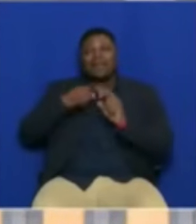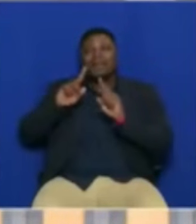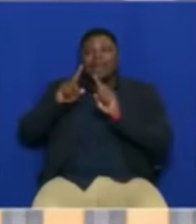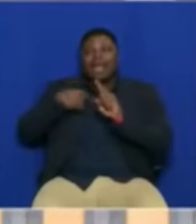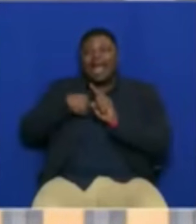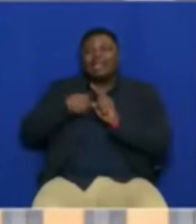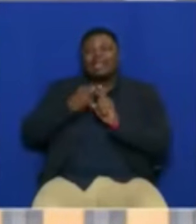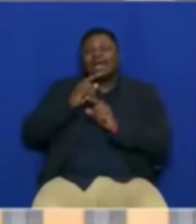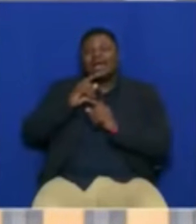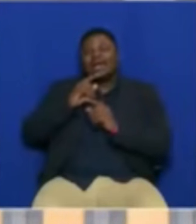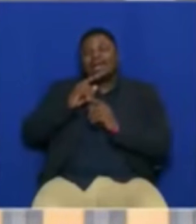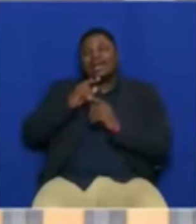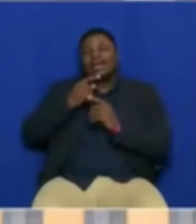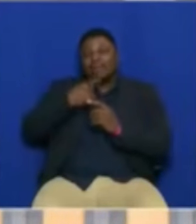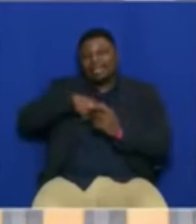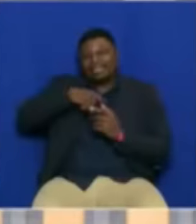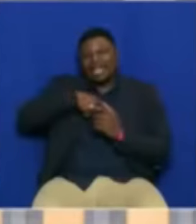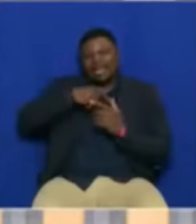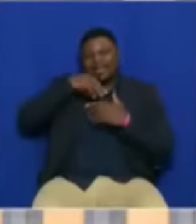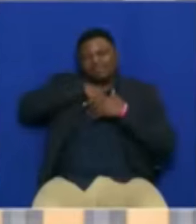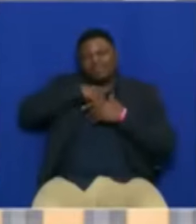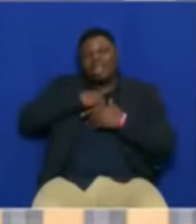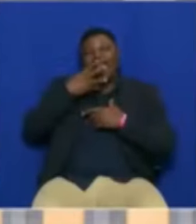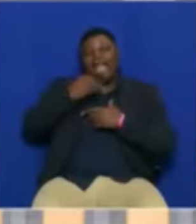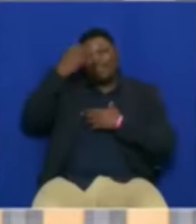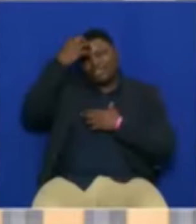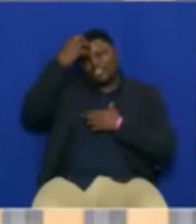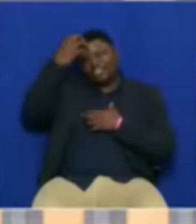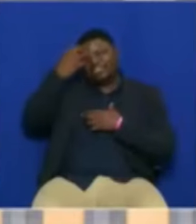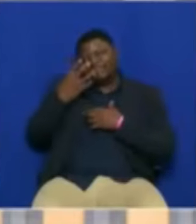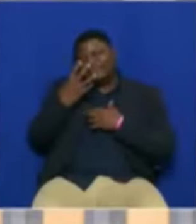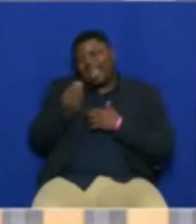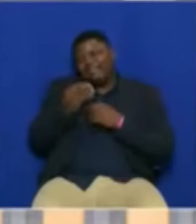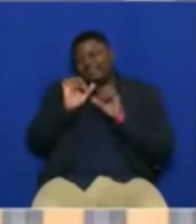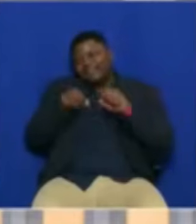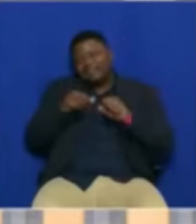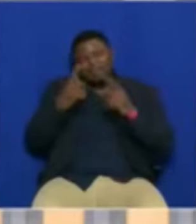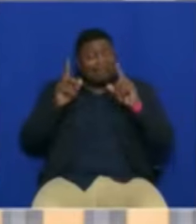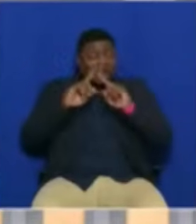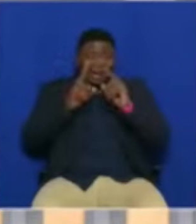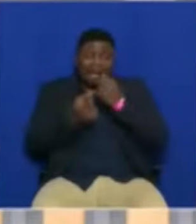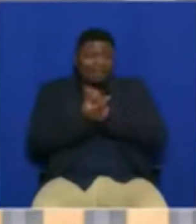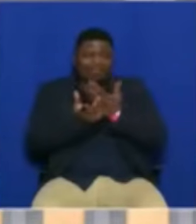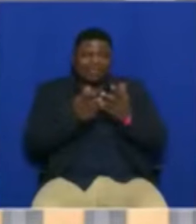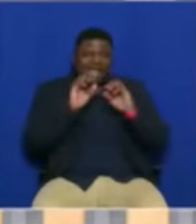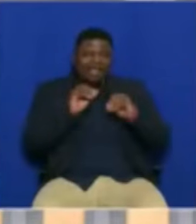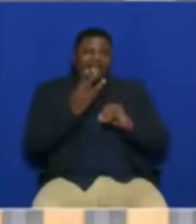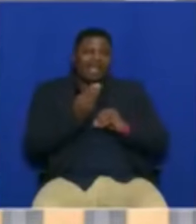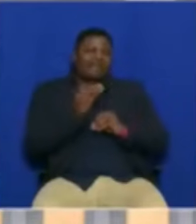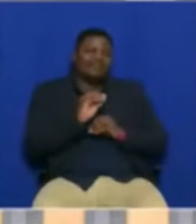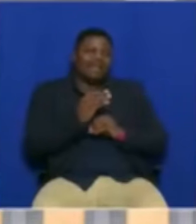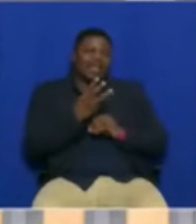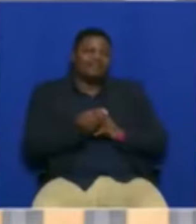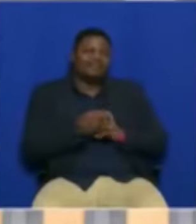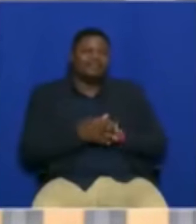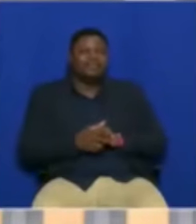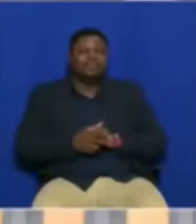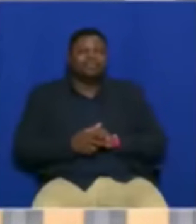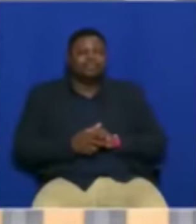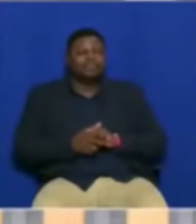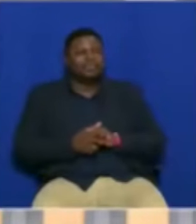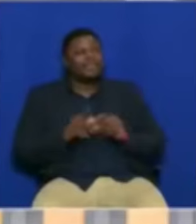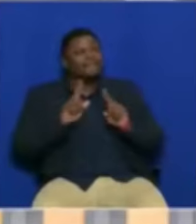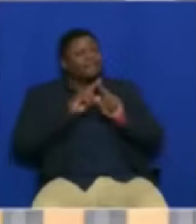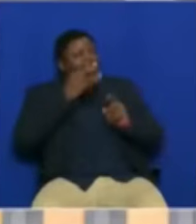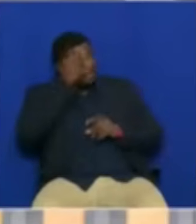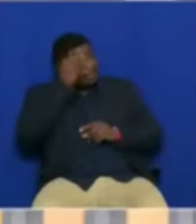do. So what's your comment? No, Chair, it is noted. And the concern is... No. I'm asking you